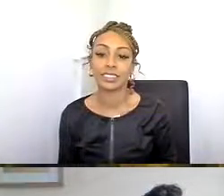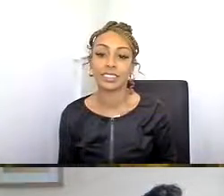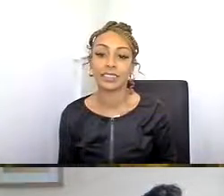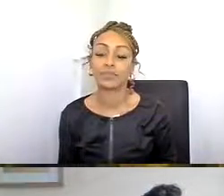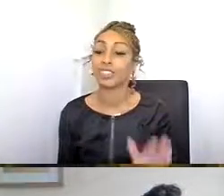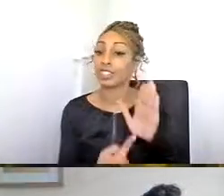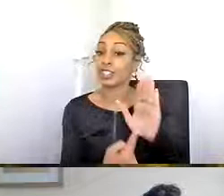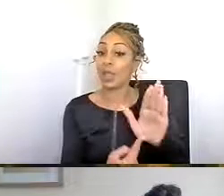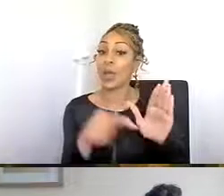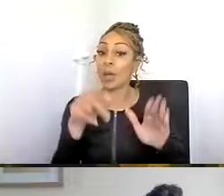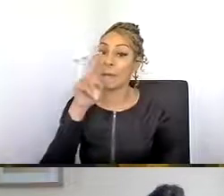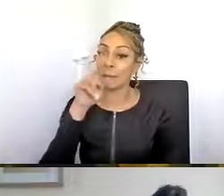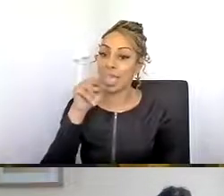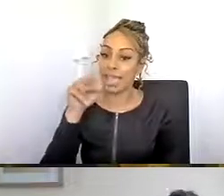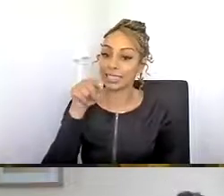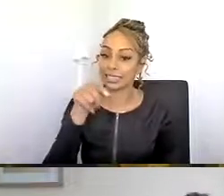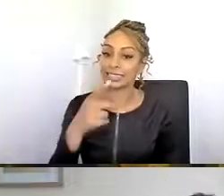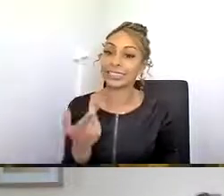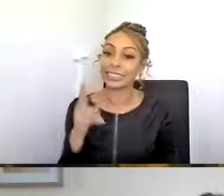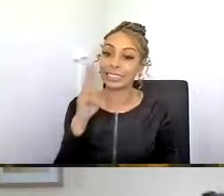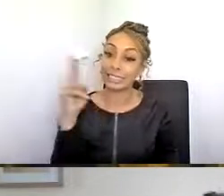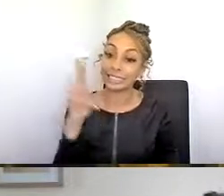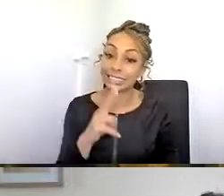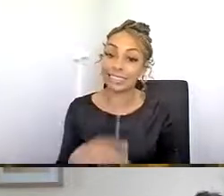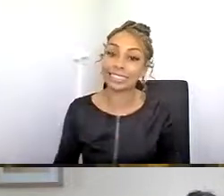show the painting, if you can sort of see it,